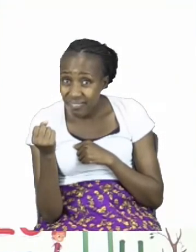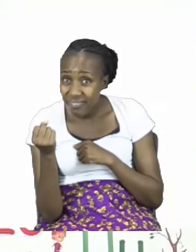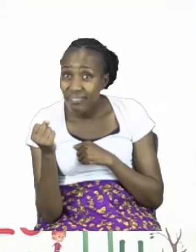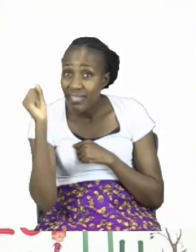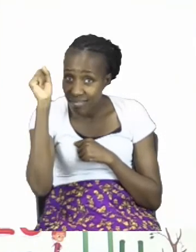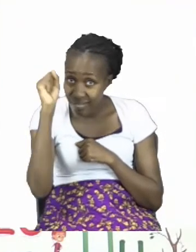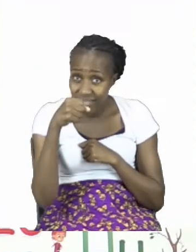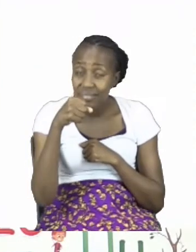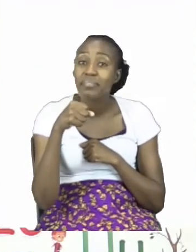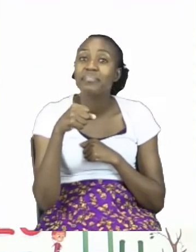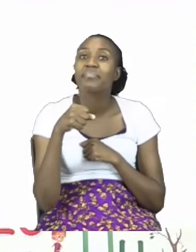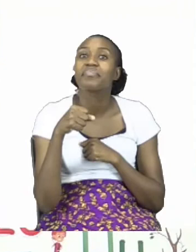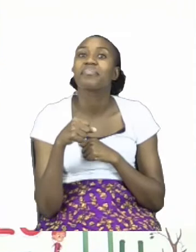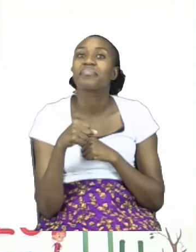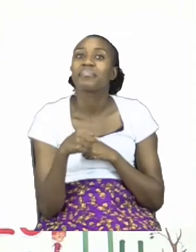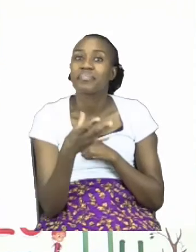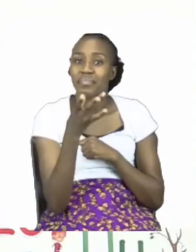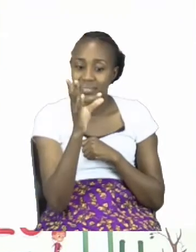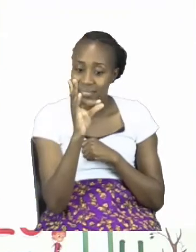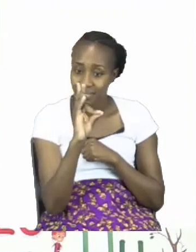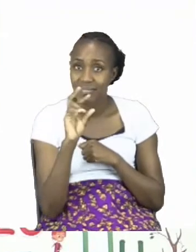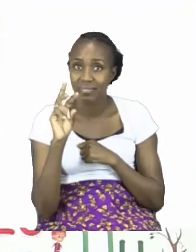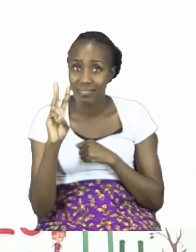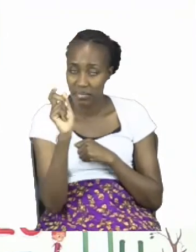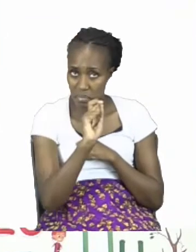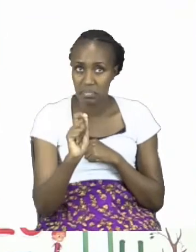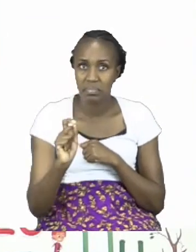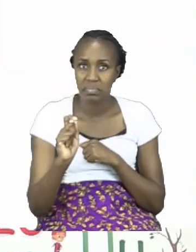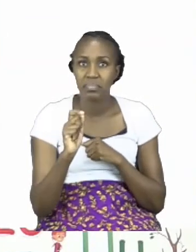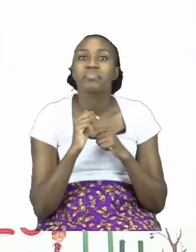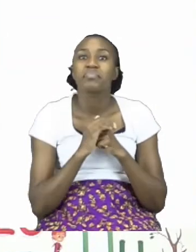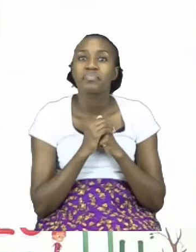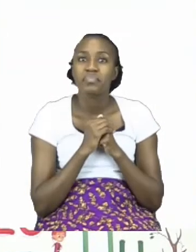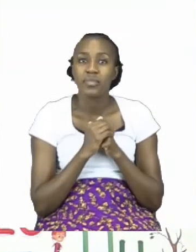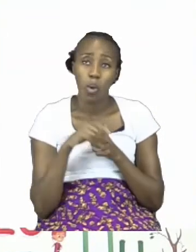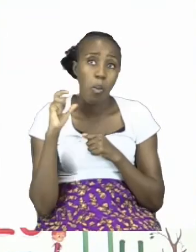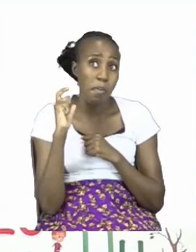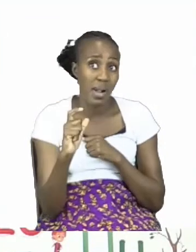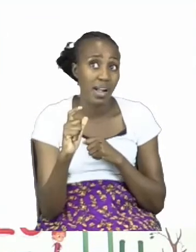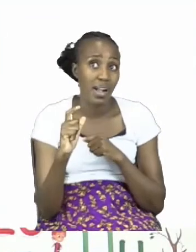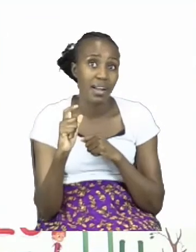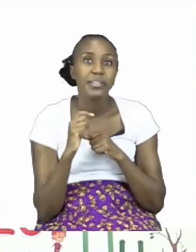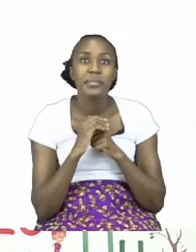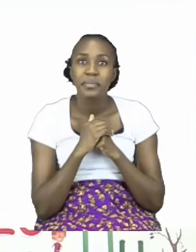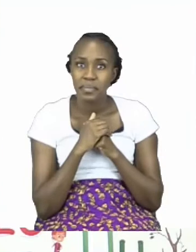Yes, we do. We have 73. So that's our first number.